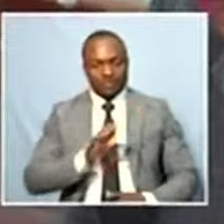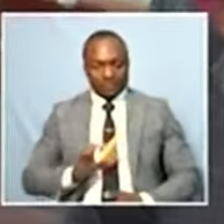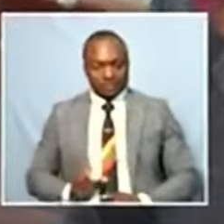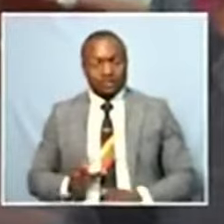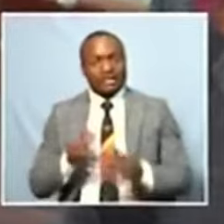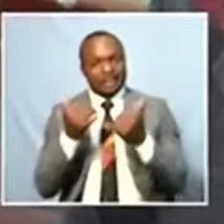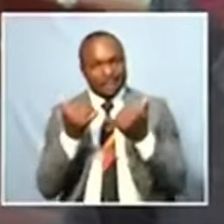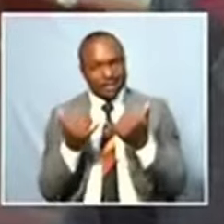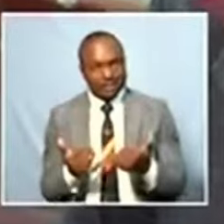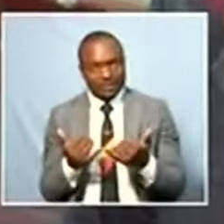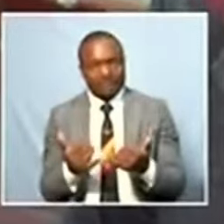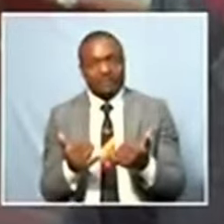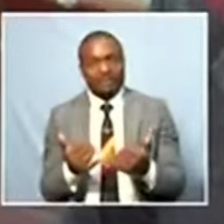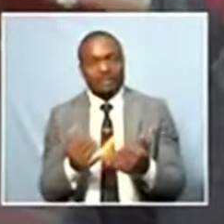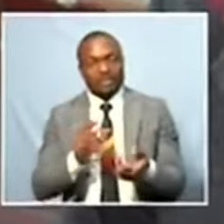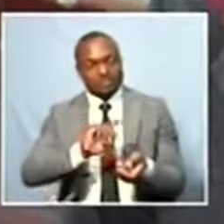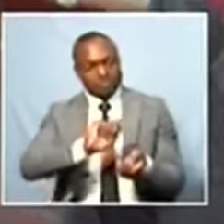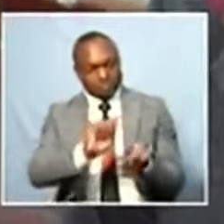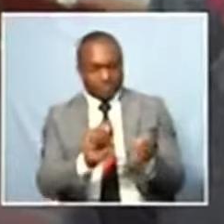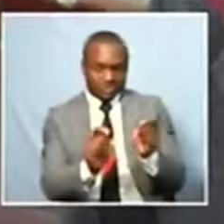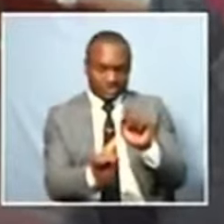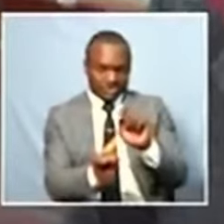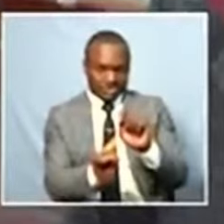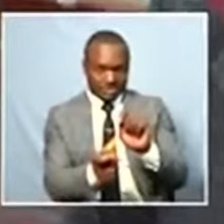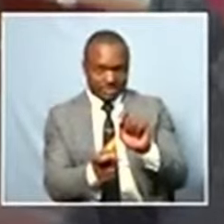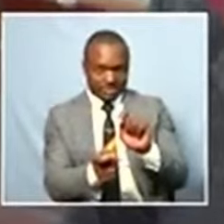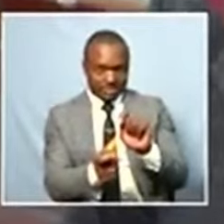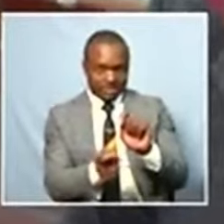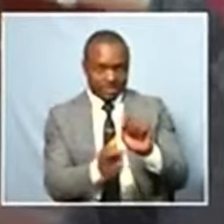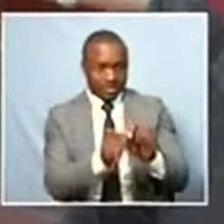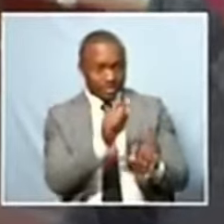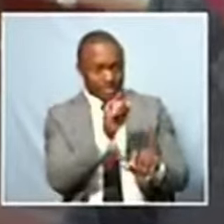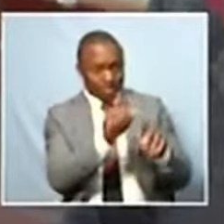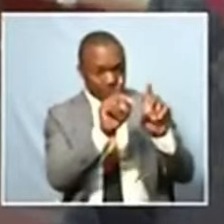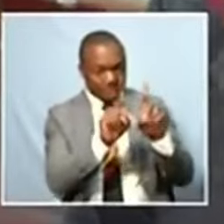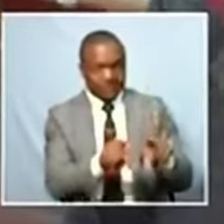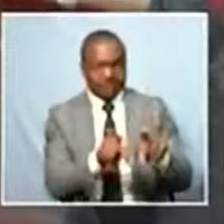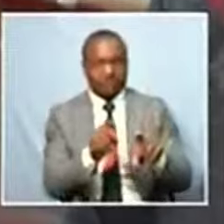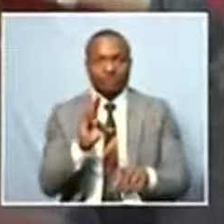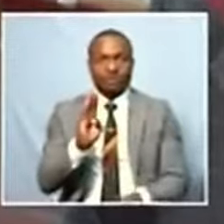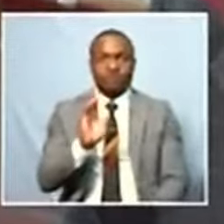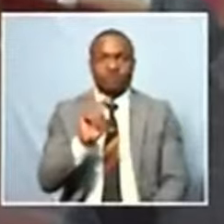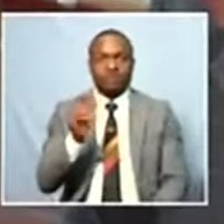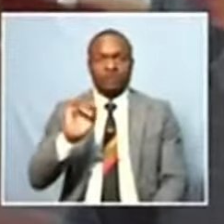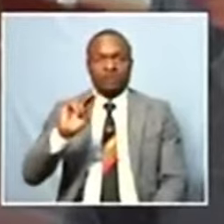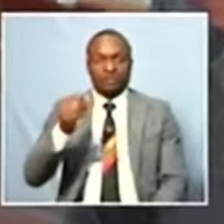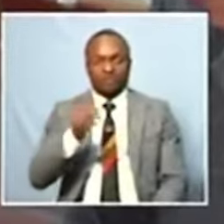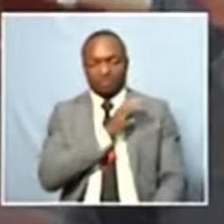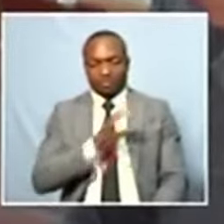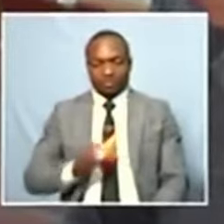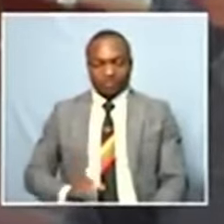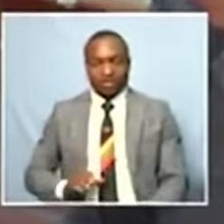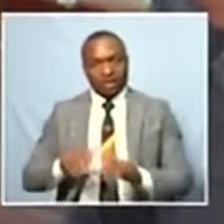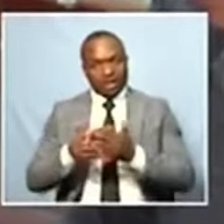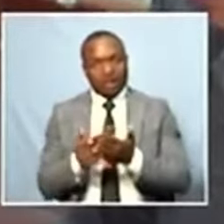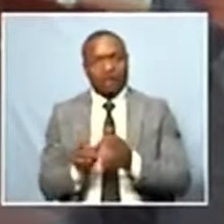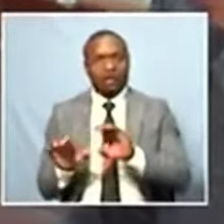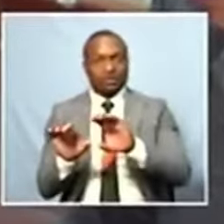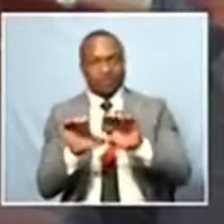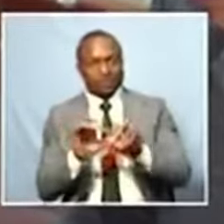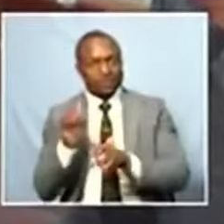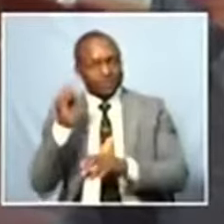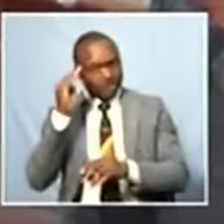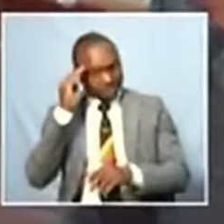now a shift from the player to the betting company. How they will do it, I think they know better as